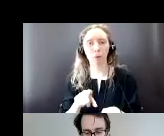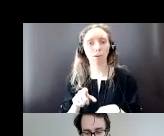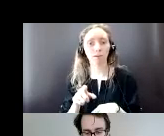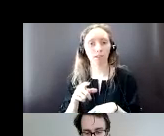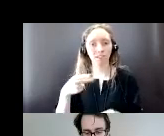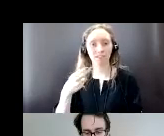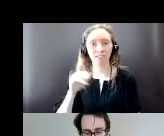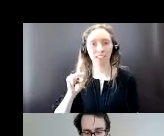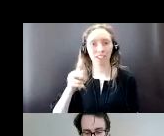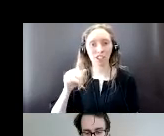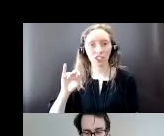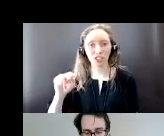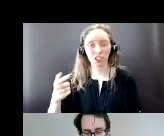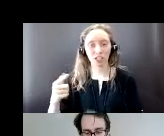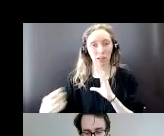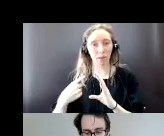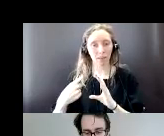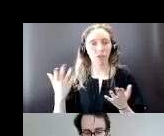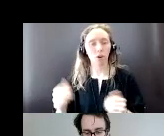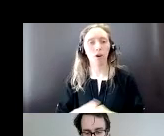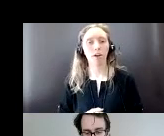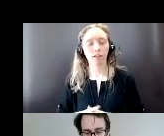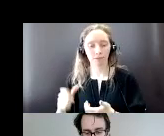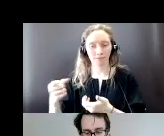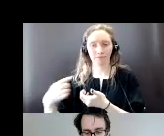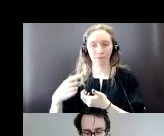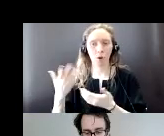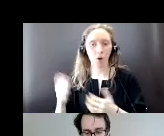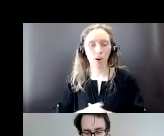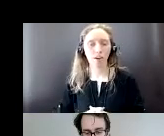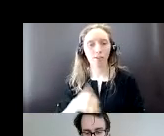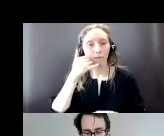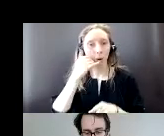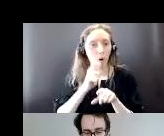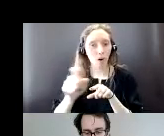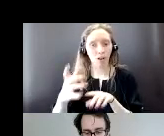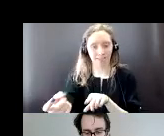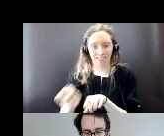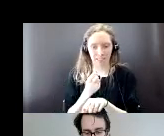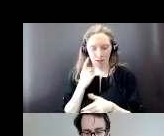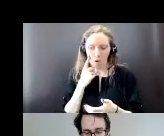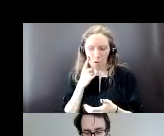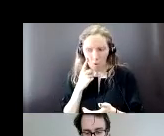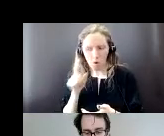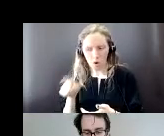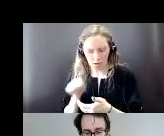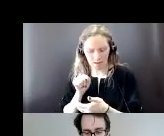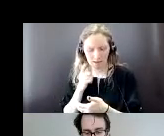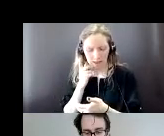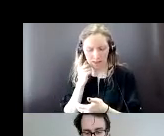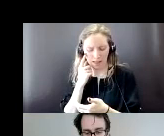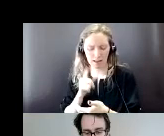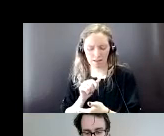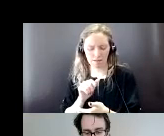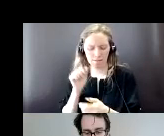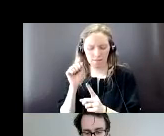But basically, that's what a GC key is. It's a fancy name for a username and password. Or another